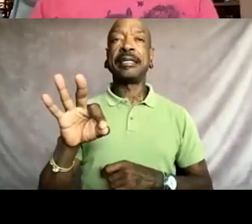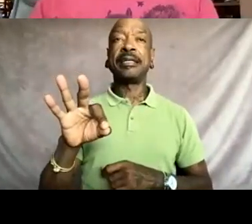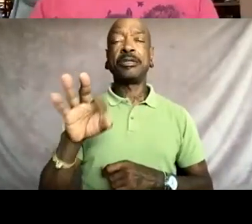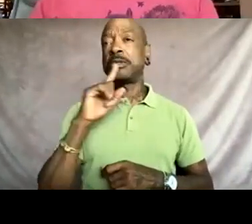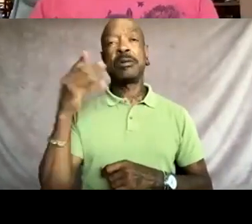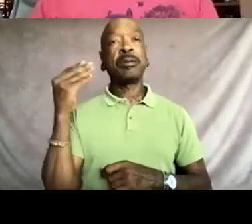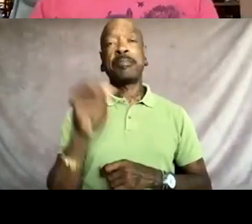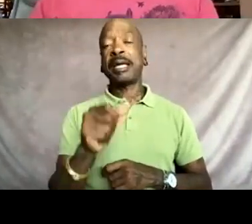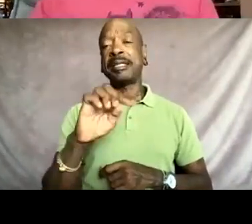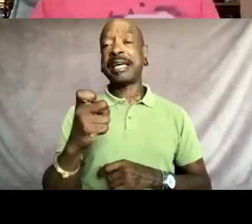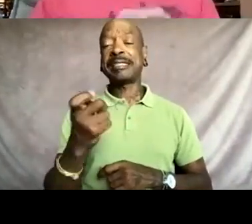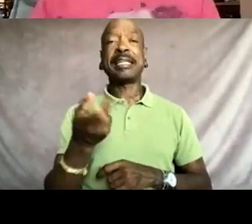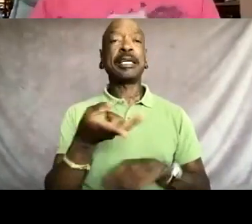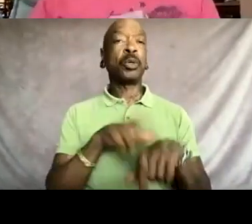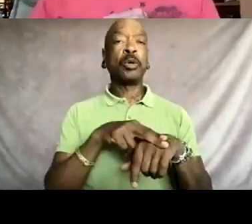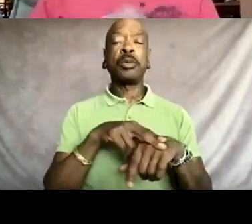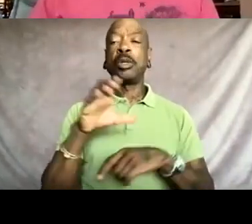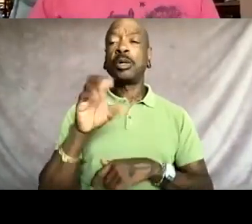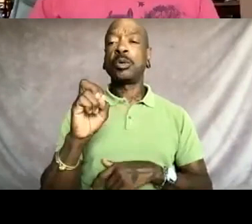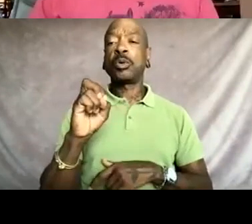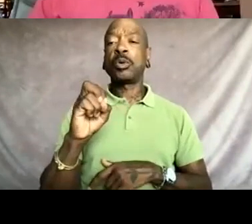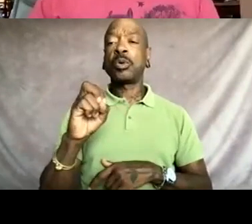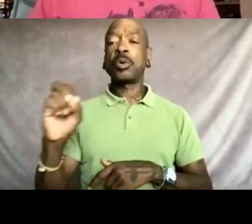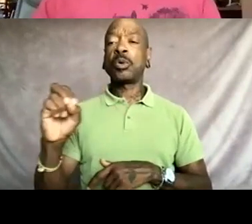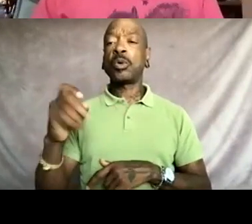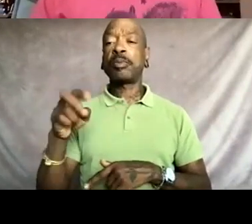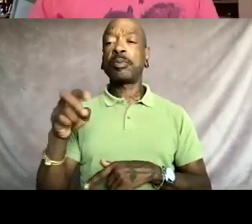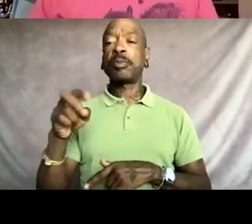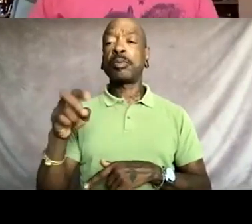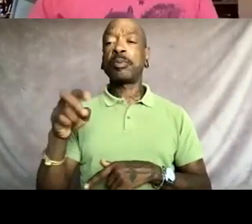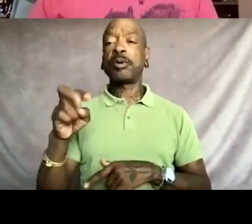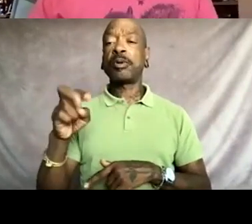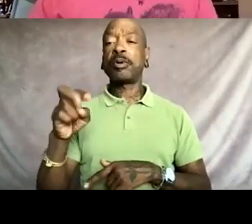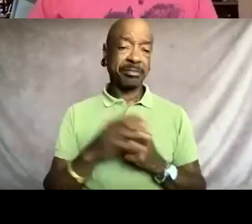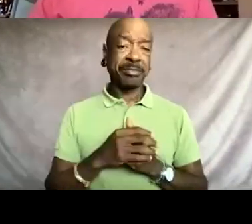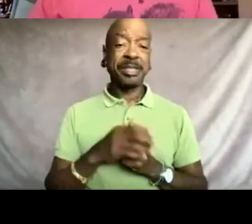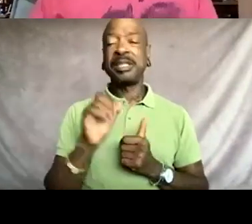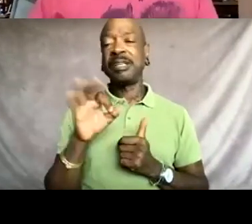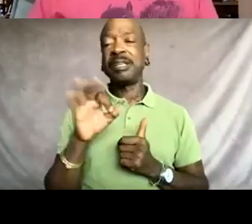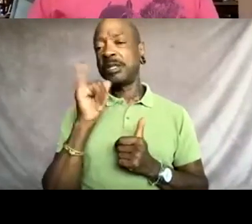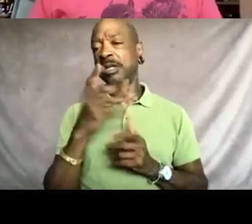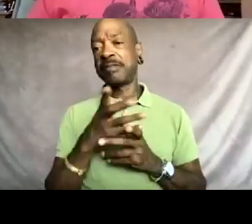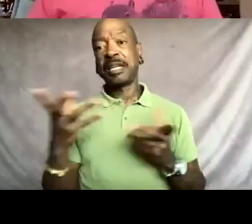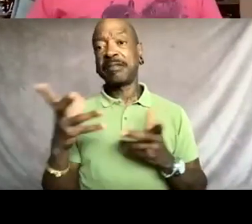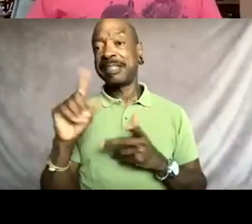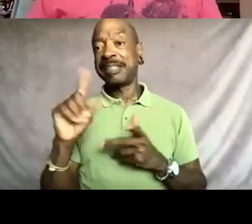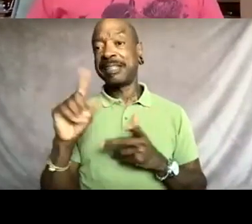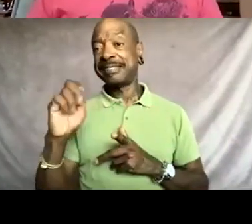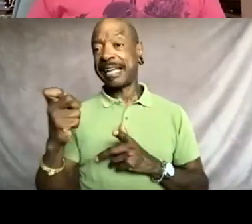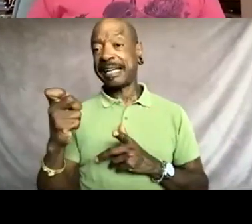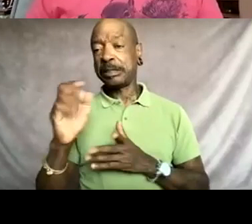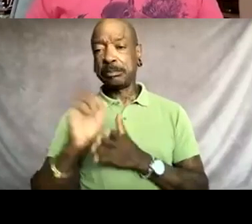normal corporation would, and that might not be a bad thing if you don't have a lot of taxable income. So, okay, so let's just